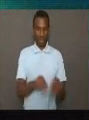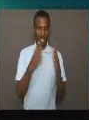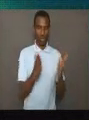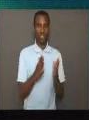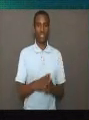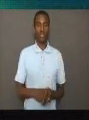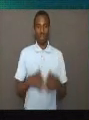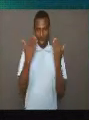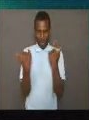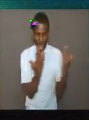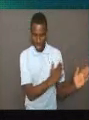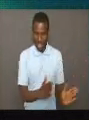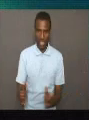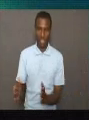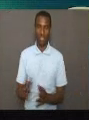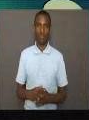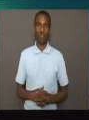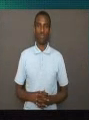Students, let's get ready.